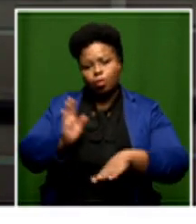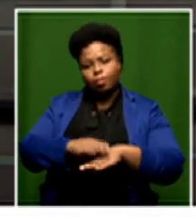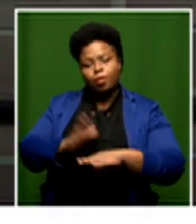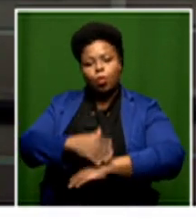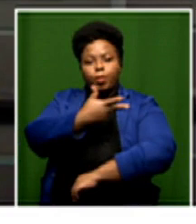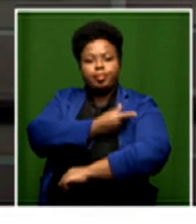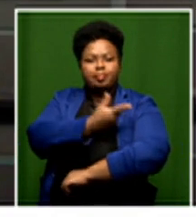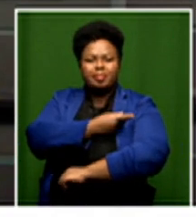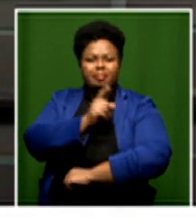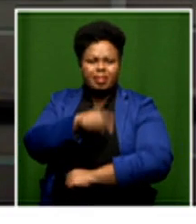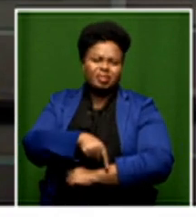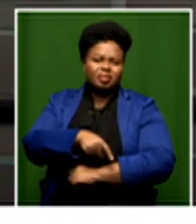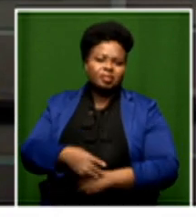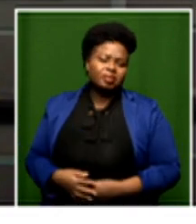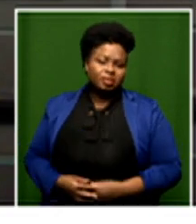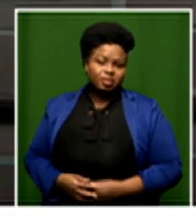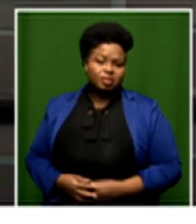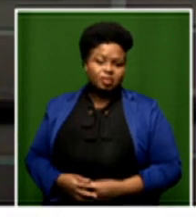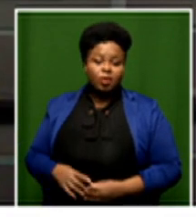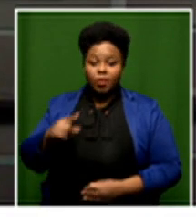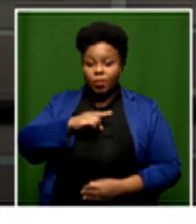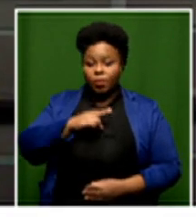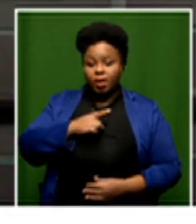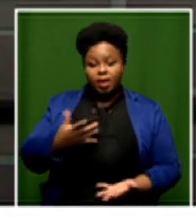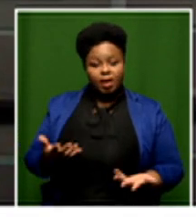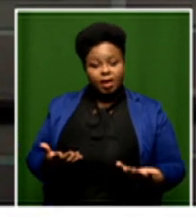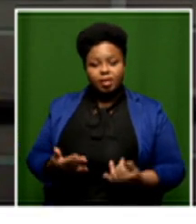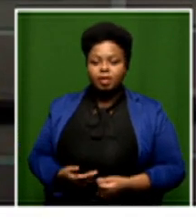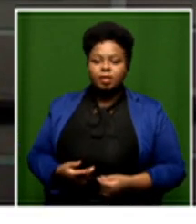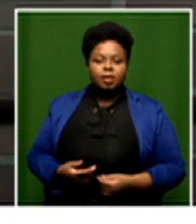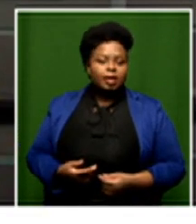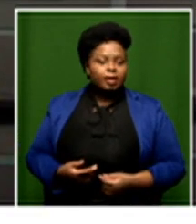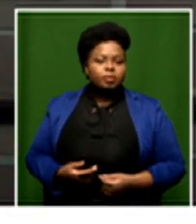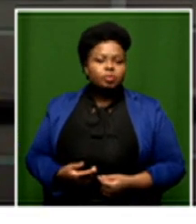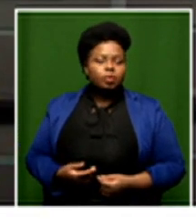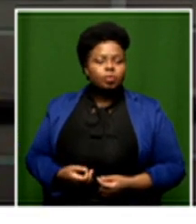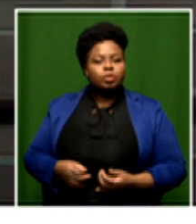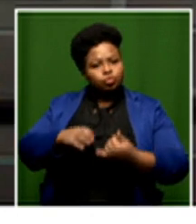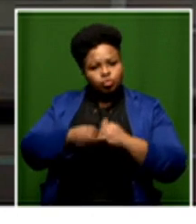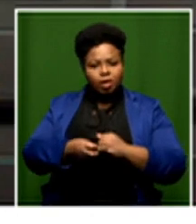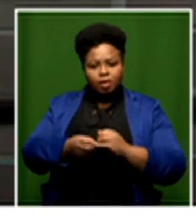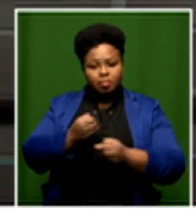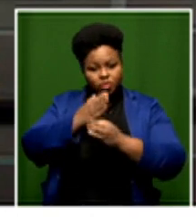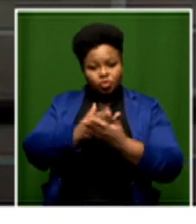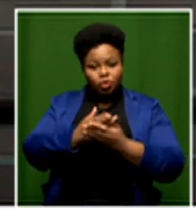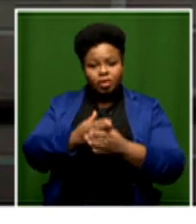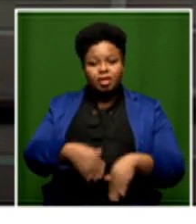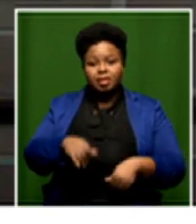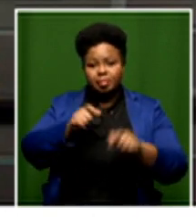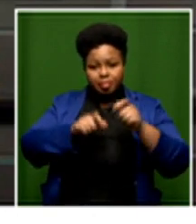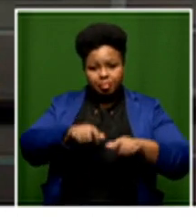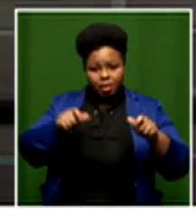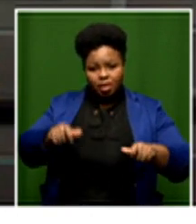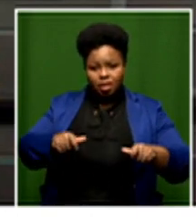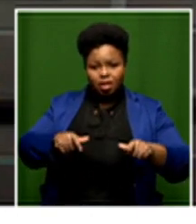rollout, because the importance is to try and build up the number of people who have immunity